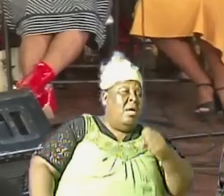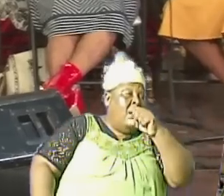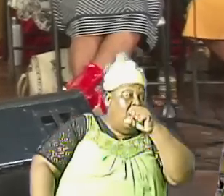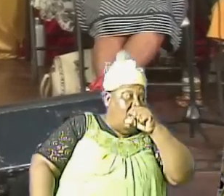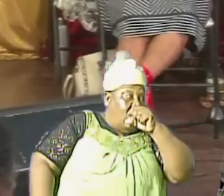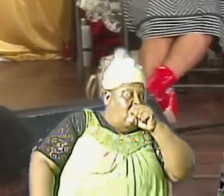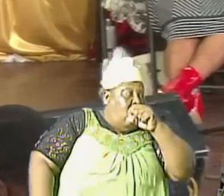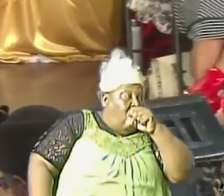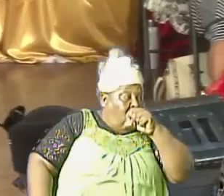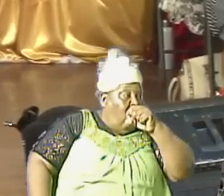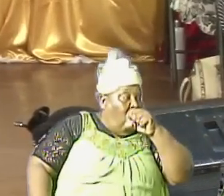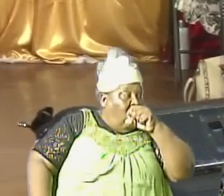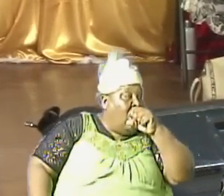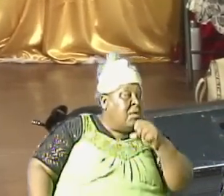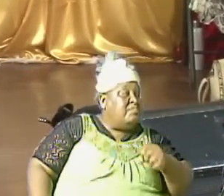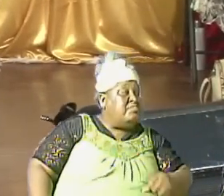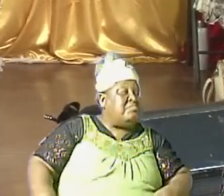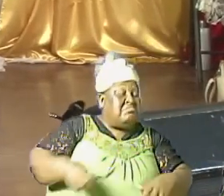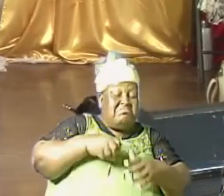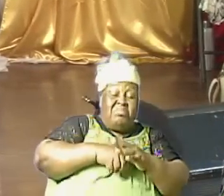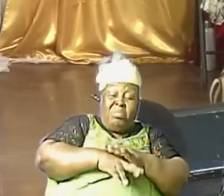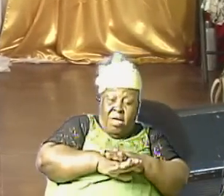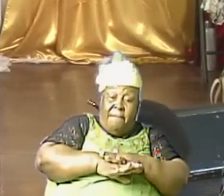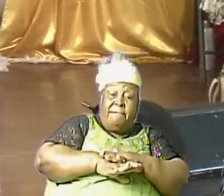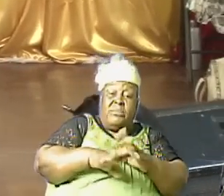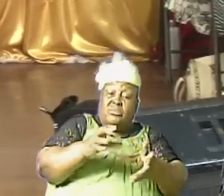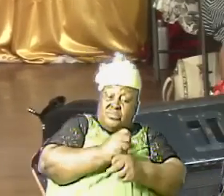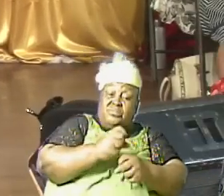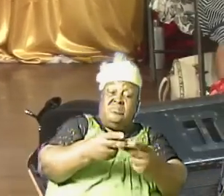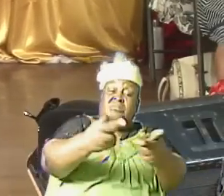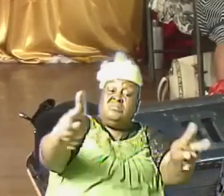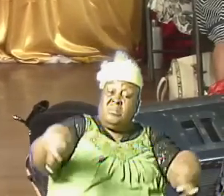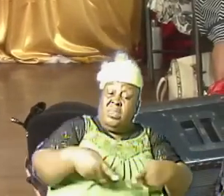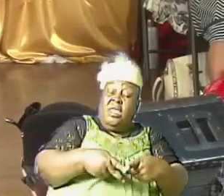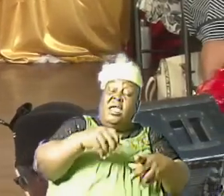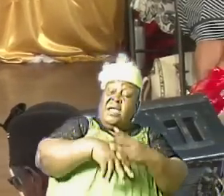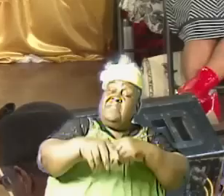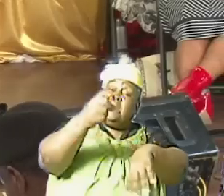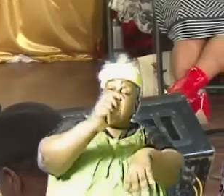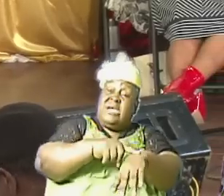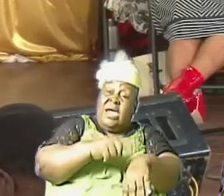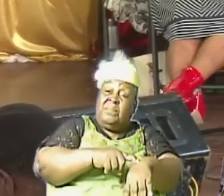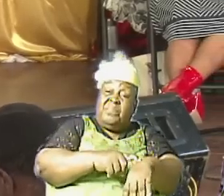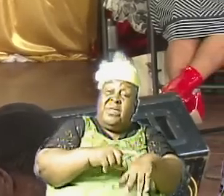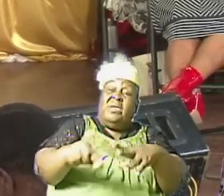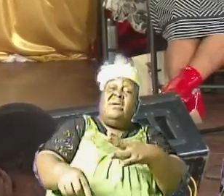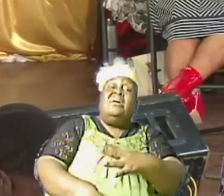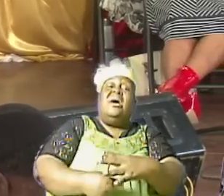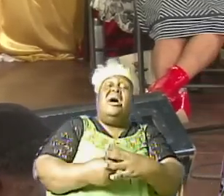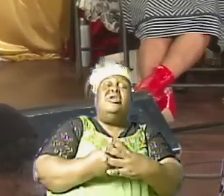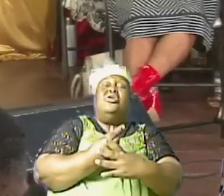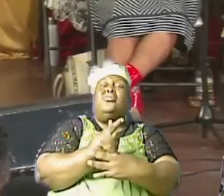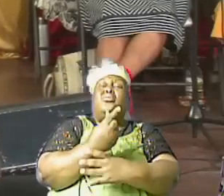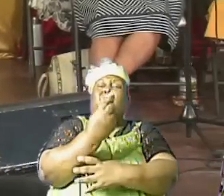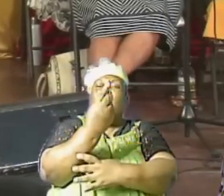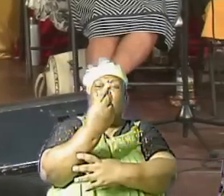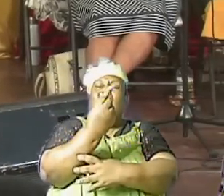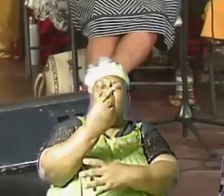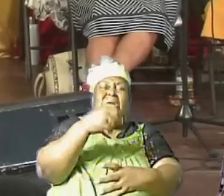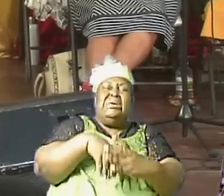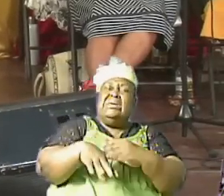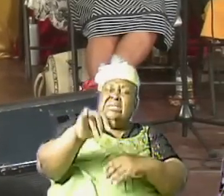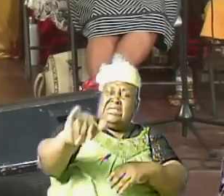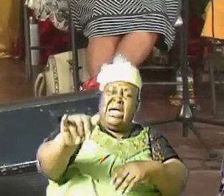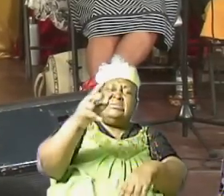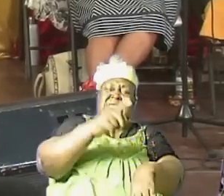not produce. They gave birth to place in that moment, and they grew in